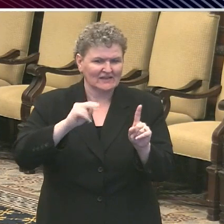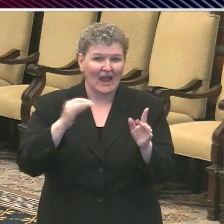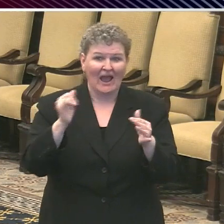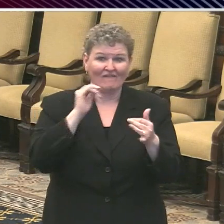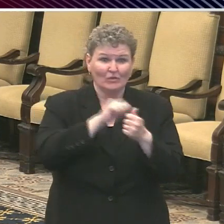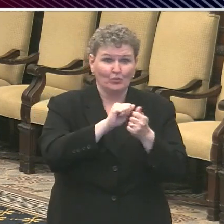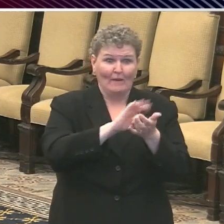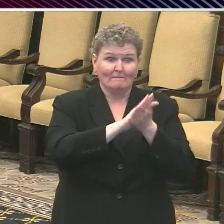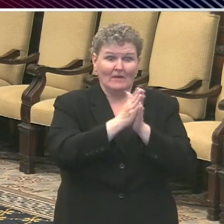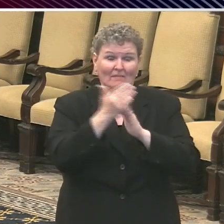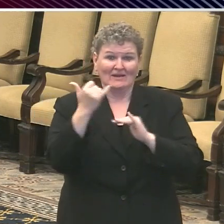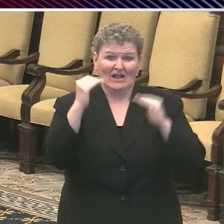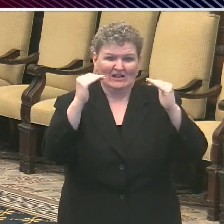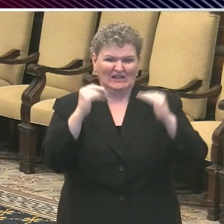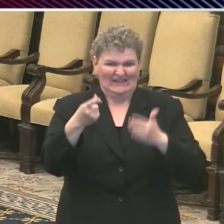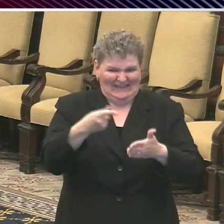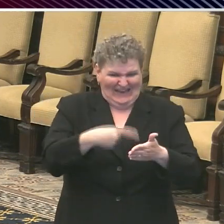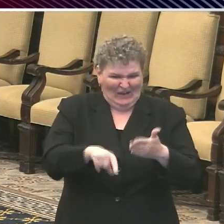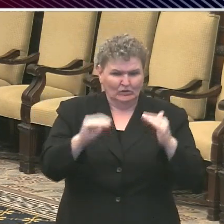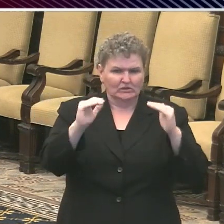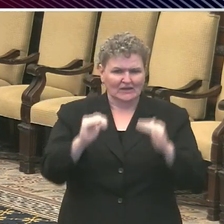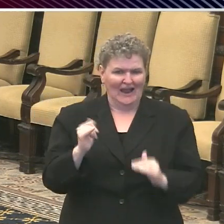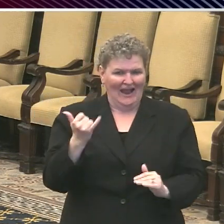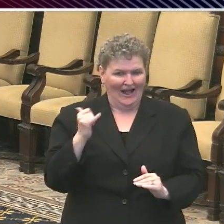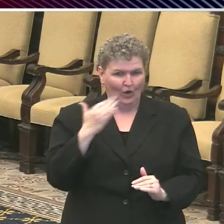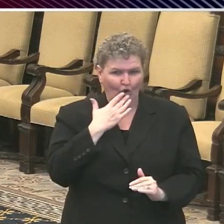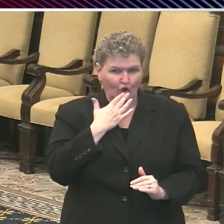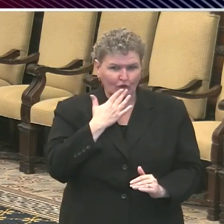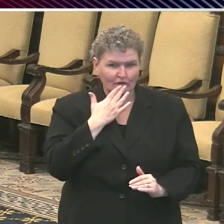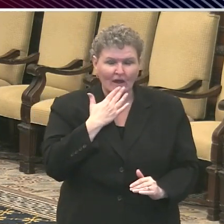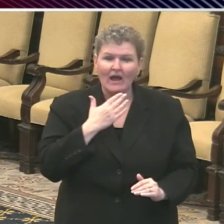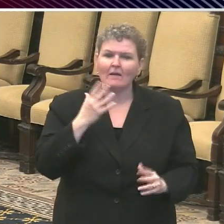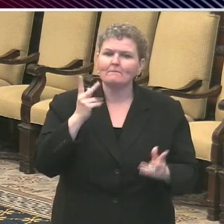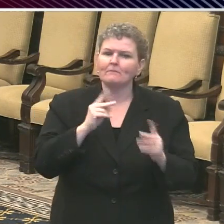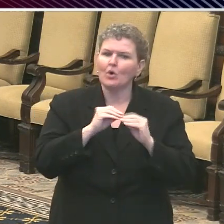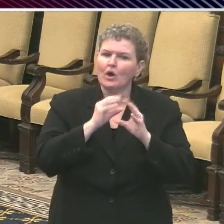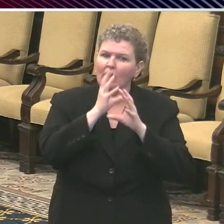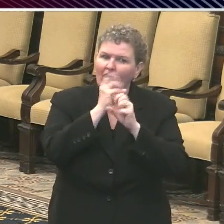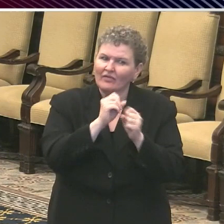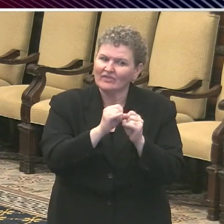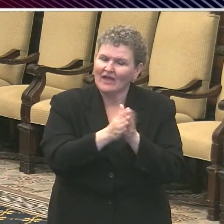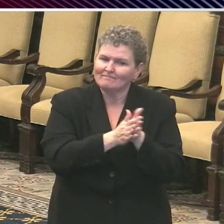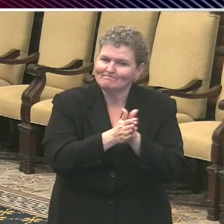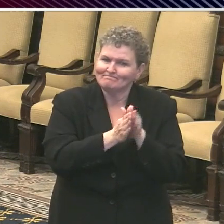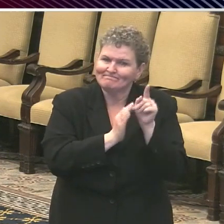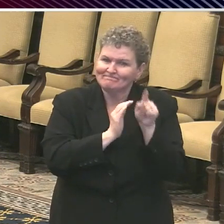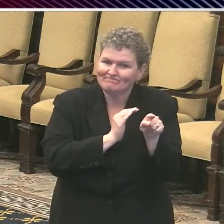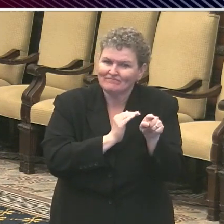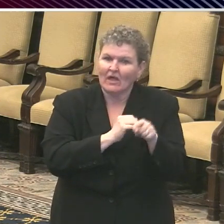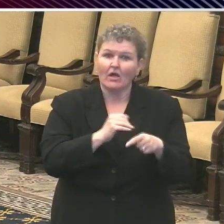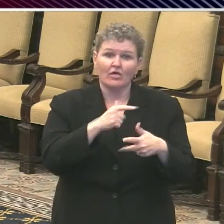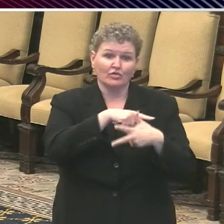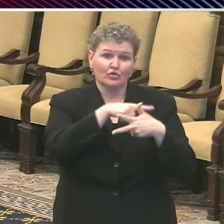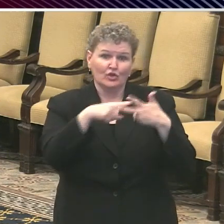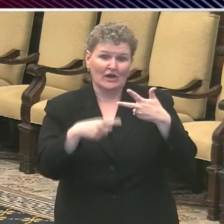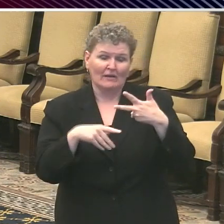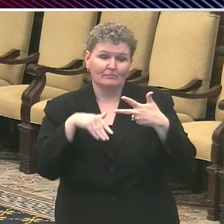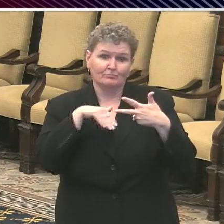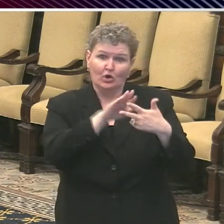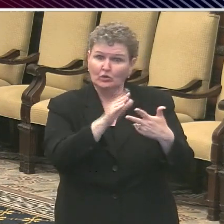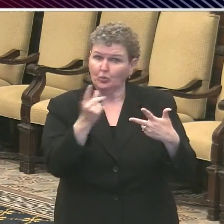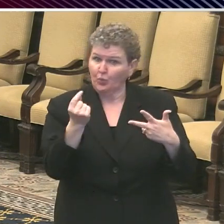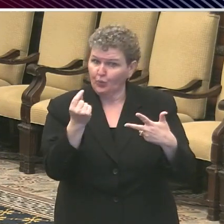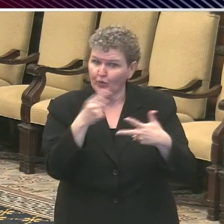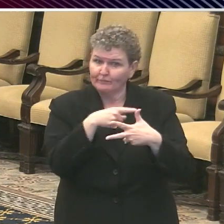are today, because I know there's much interest in that. We're working on 3 different approaches to this. One is to have the